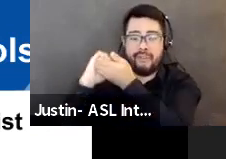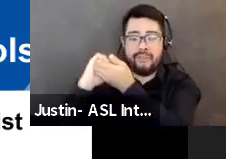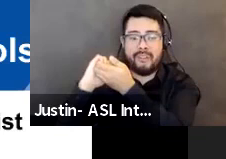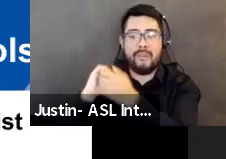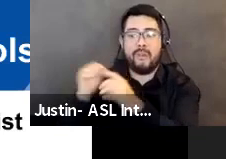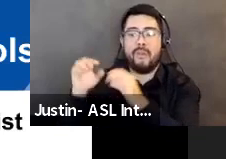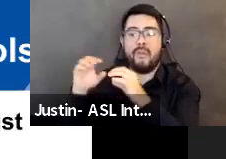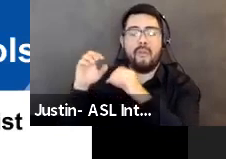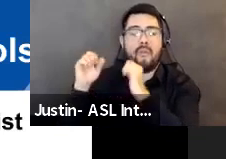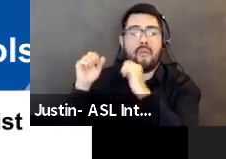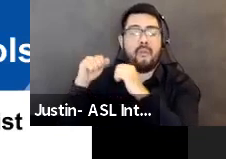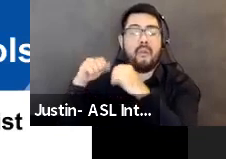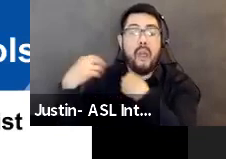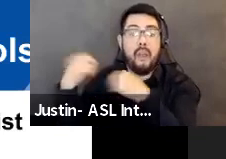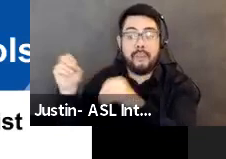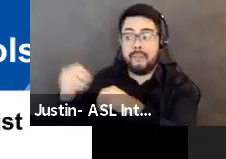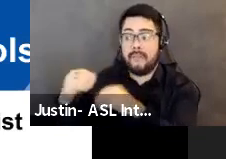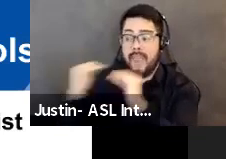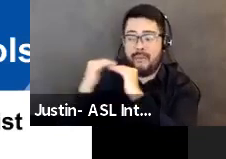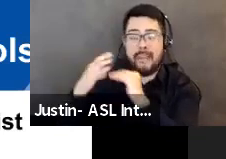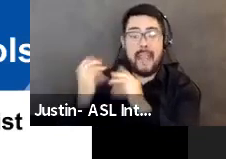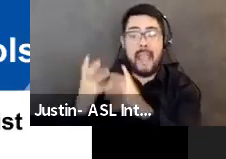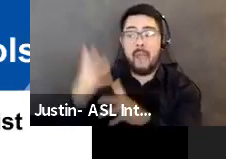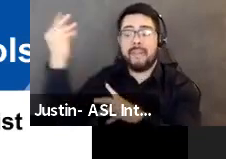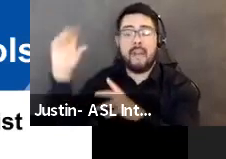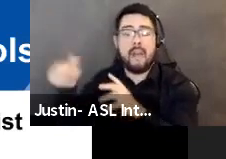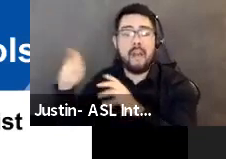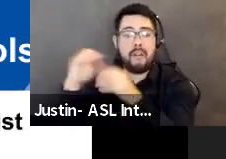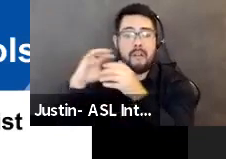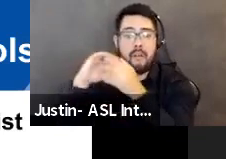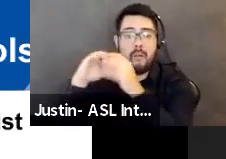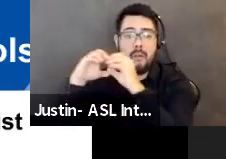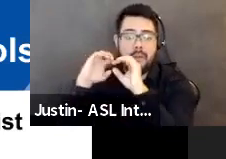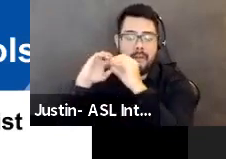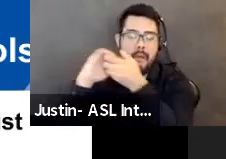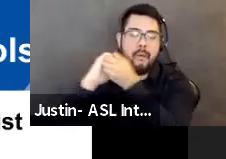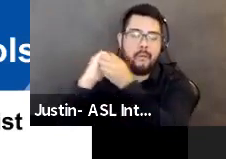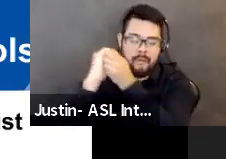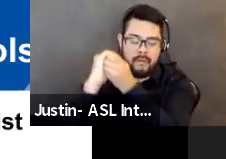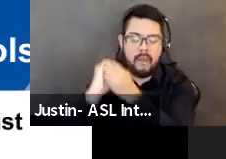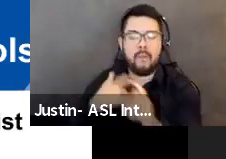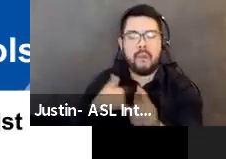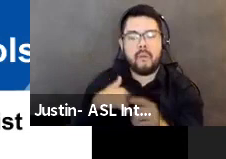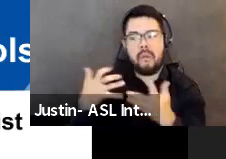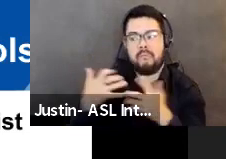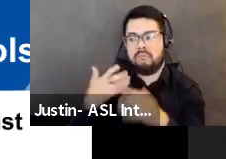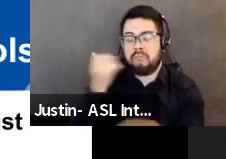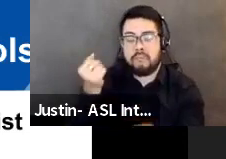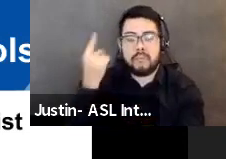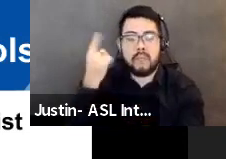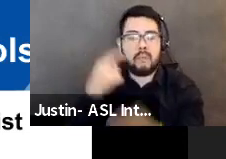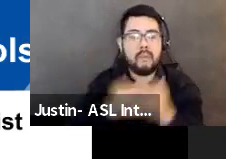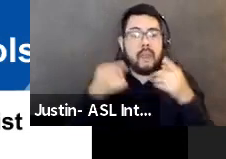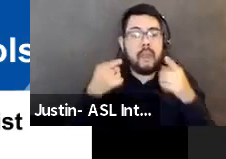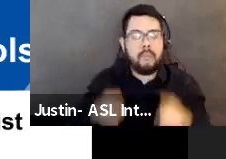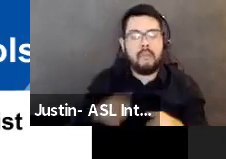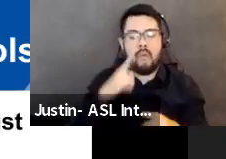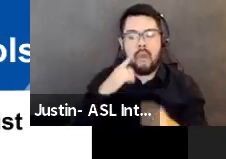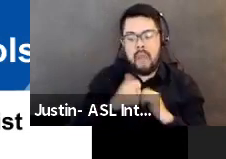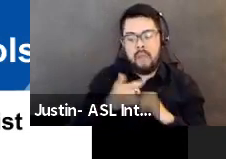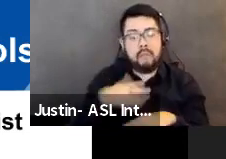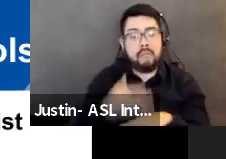office of equity and outside partners to understand what is going on what we need to do to affect